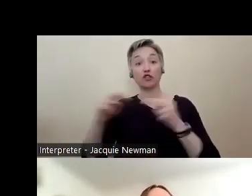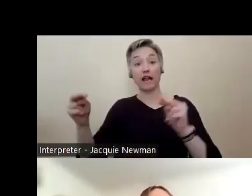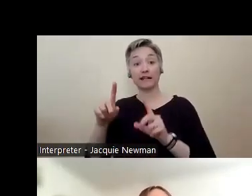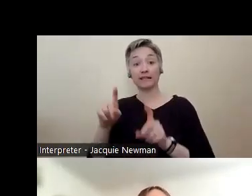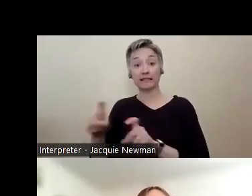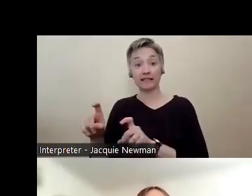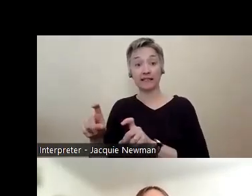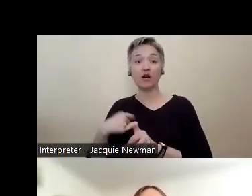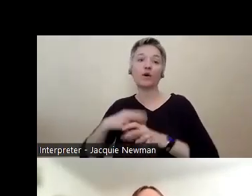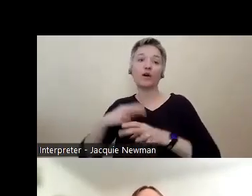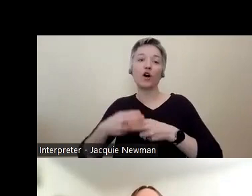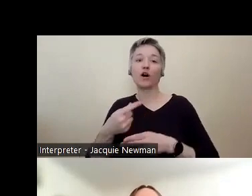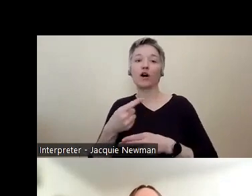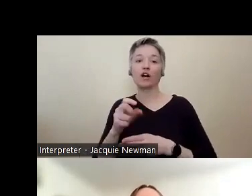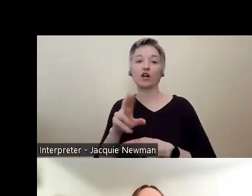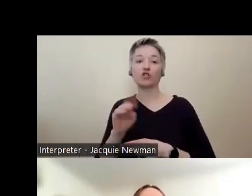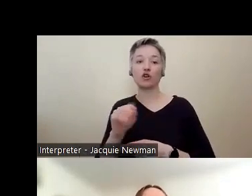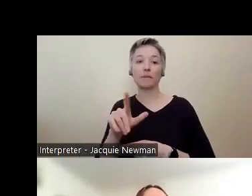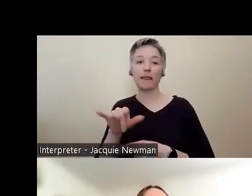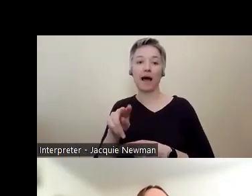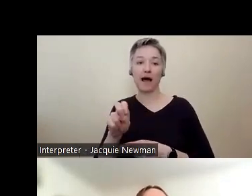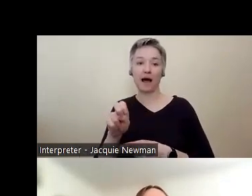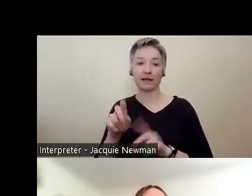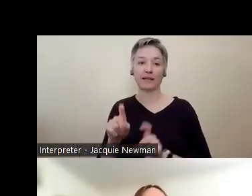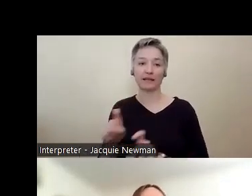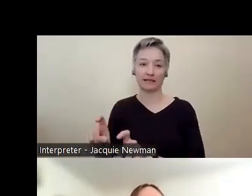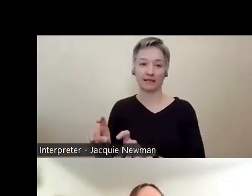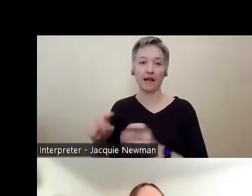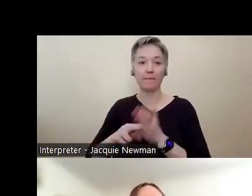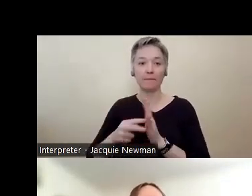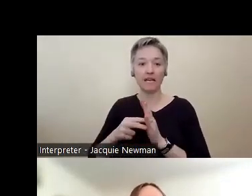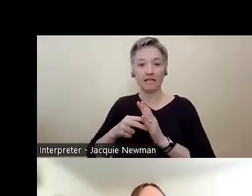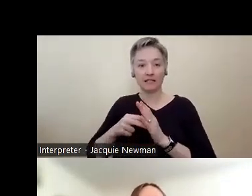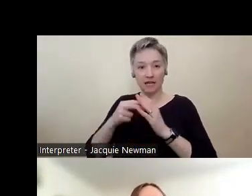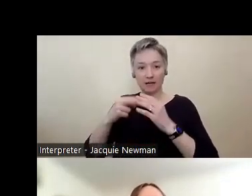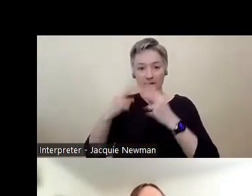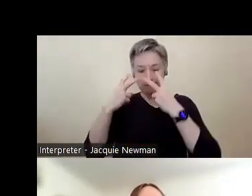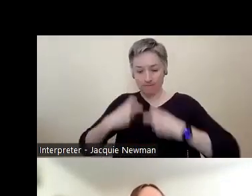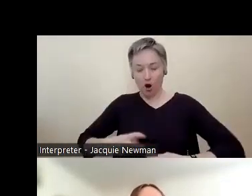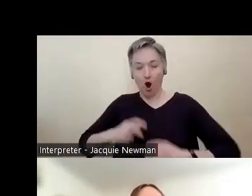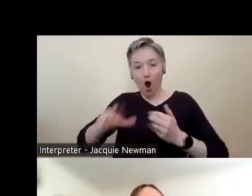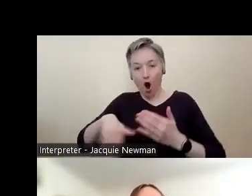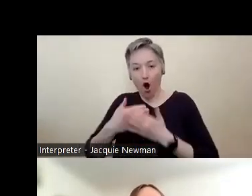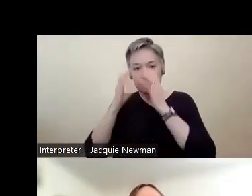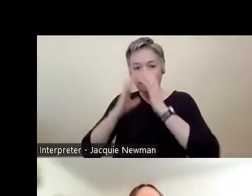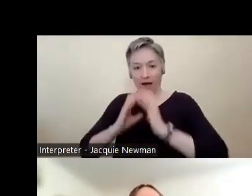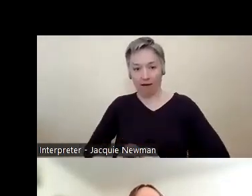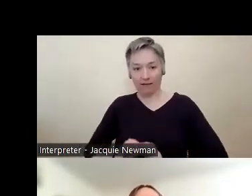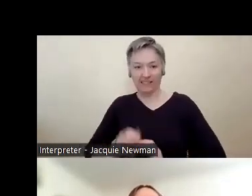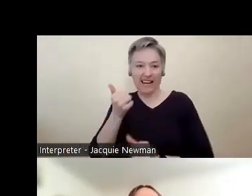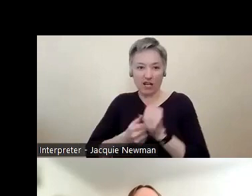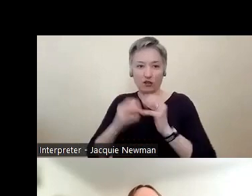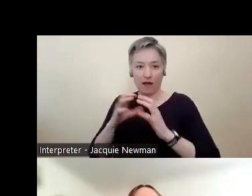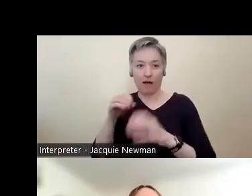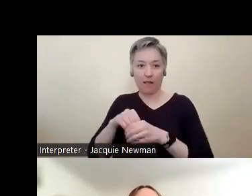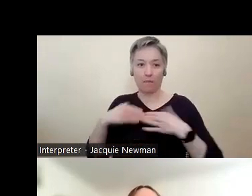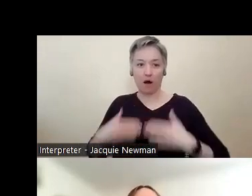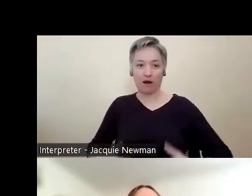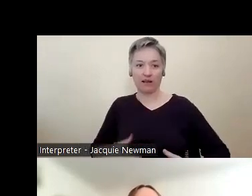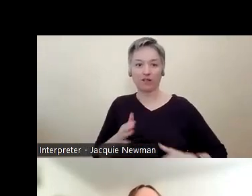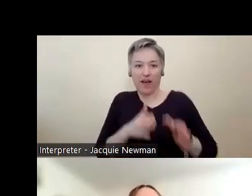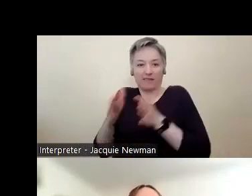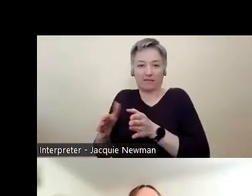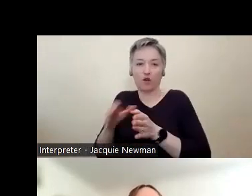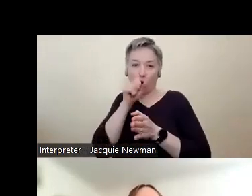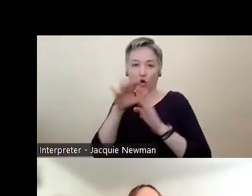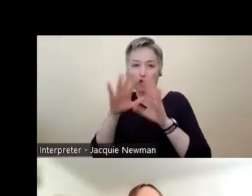as germline testing. So that's looking at every cell in your body and whether or not you were born. So this orange, you were born with every cell in